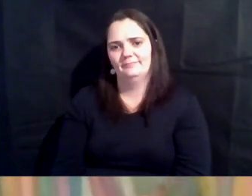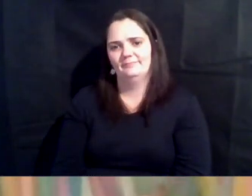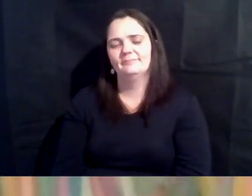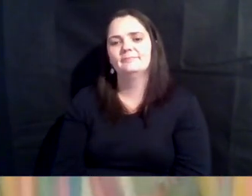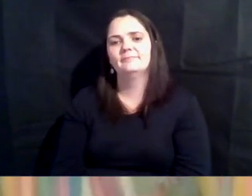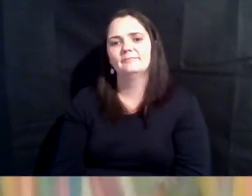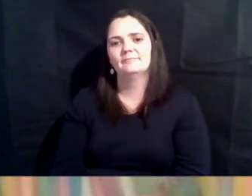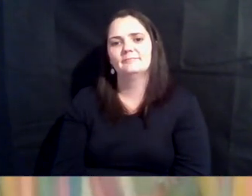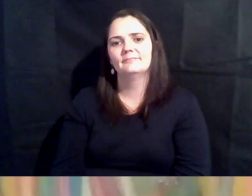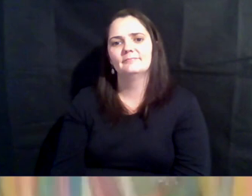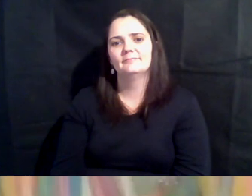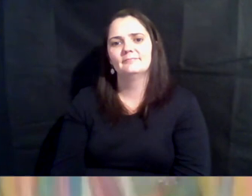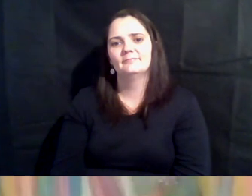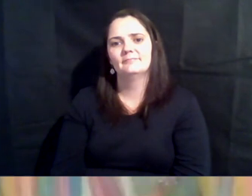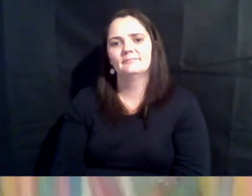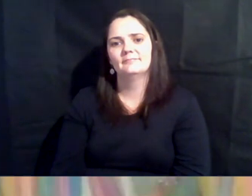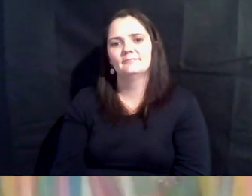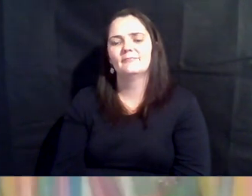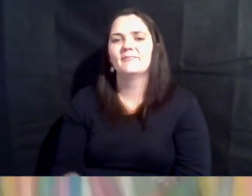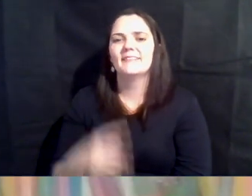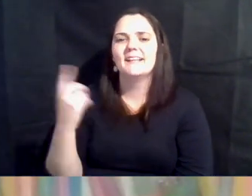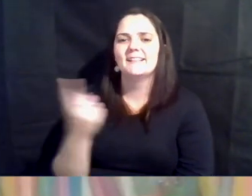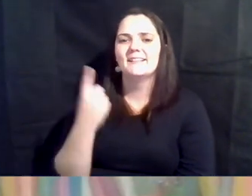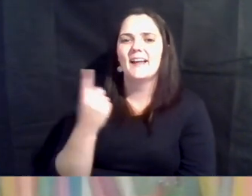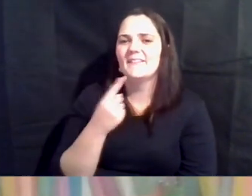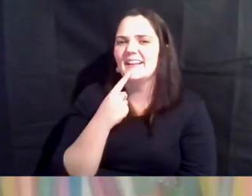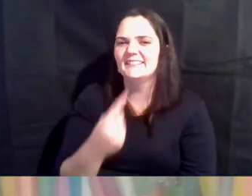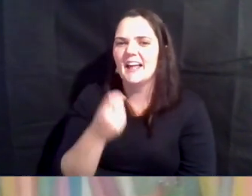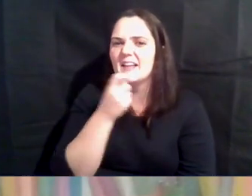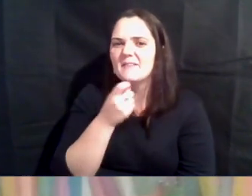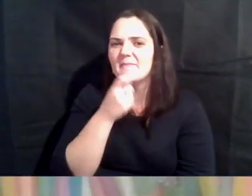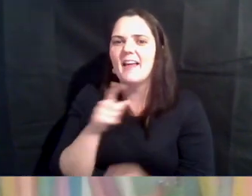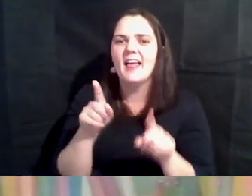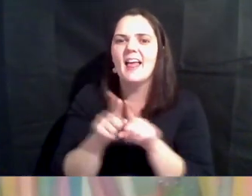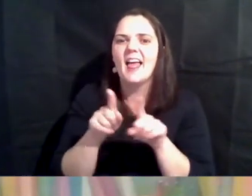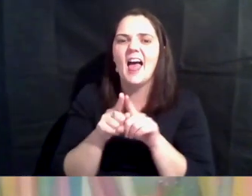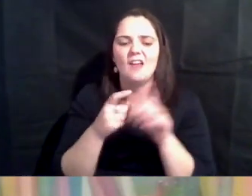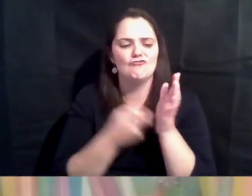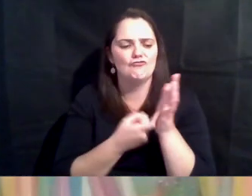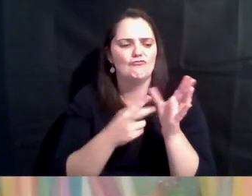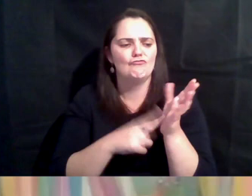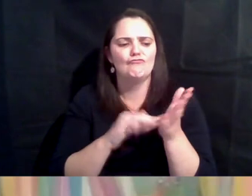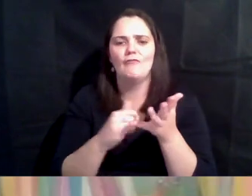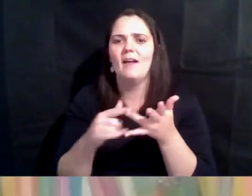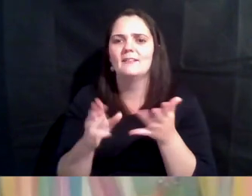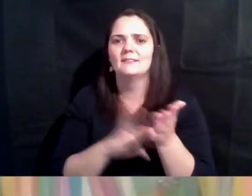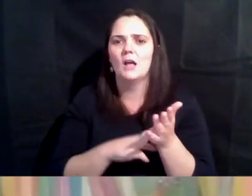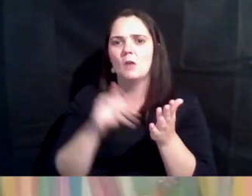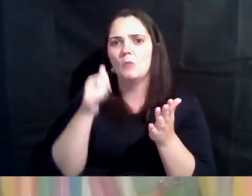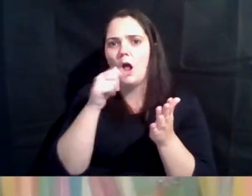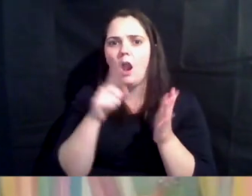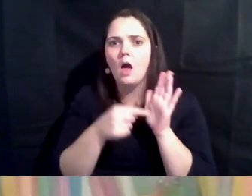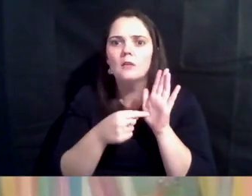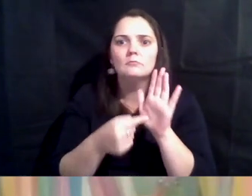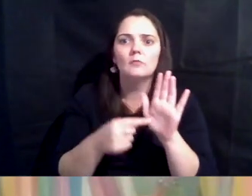So, cool. Oh my God, someone said it's kind of like a ransom letter. Yes, maybe to my fiddle leaf fig.